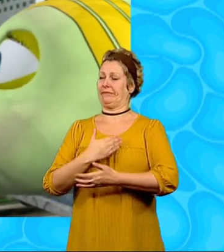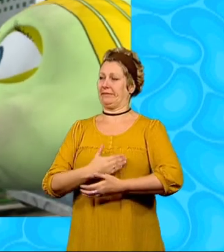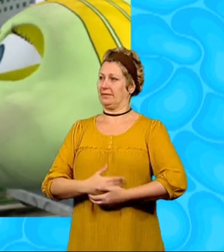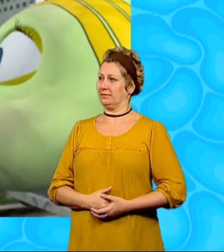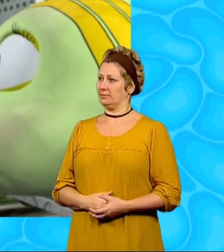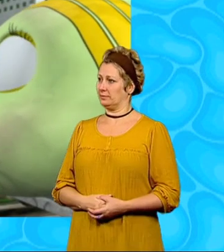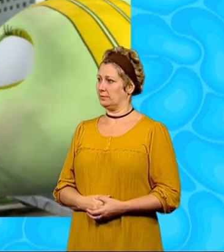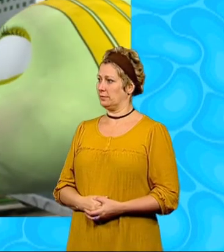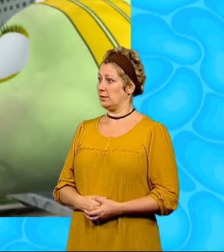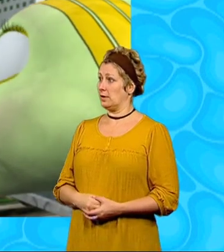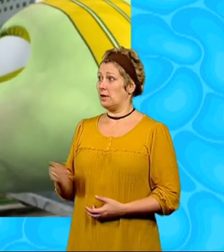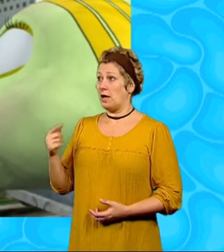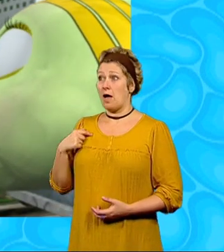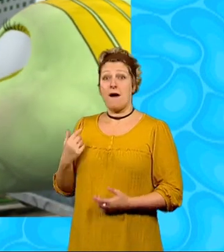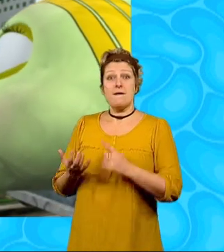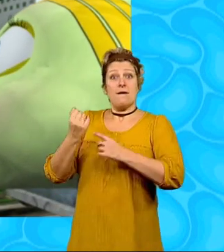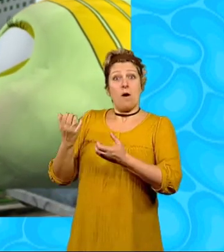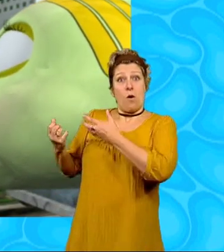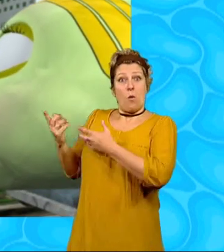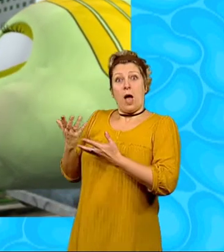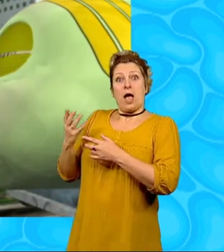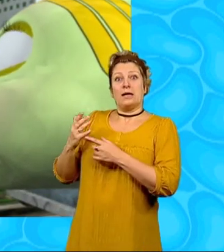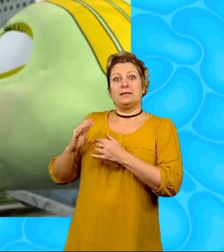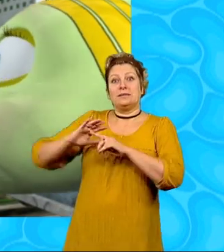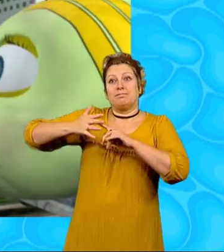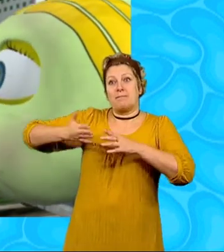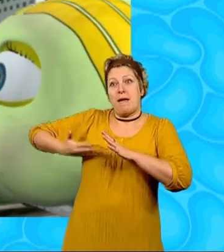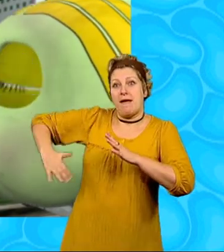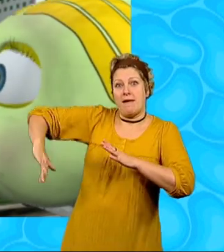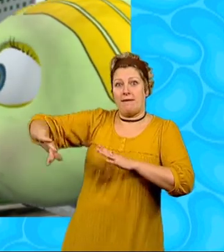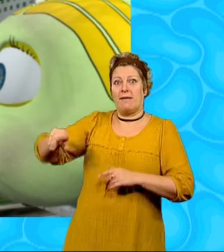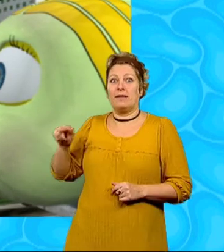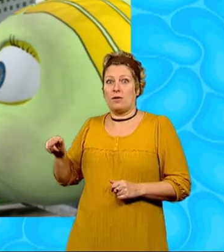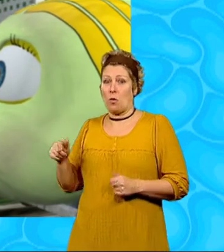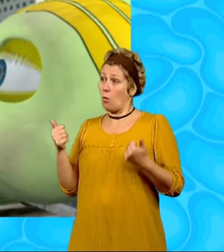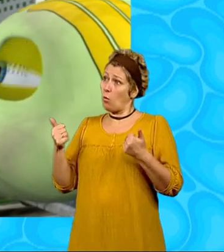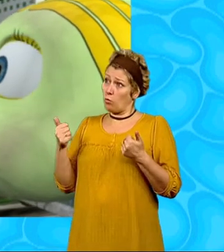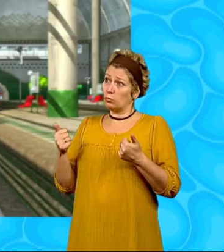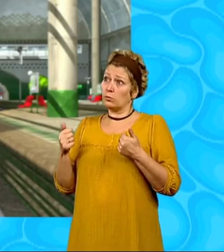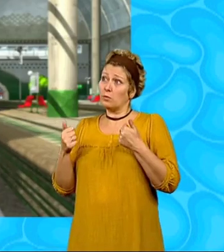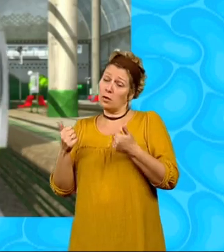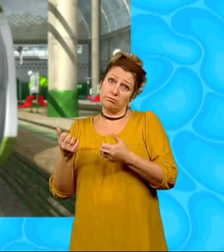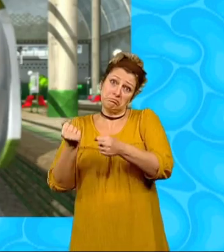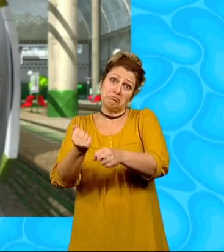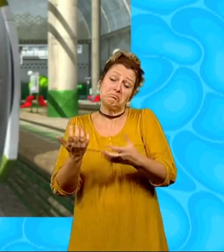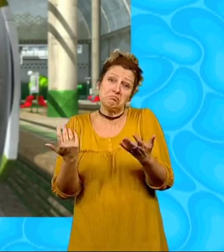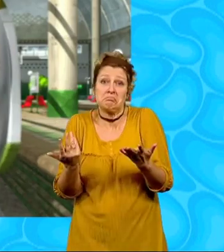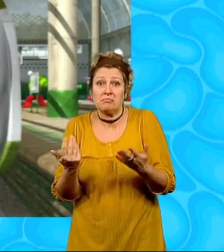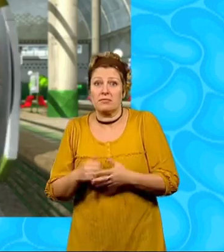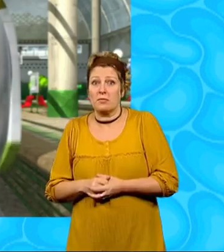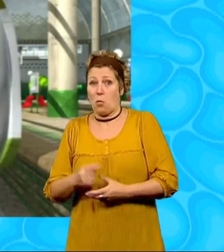I found these at Seashell Bay. Well, it's a start, I suppose. Watch out!